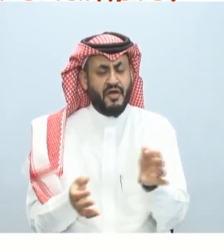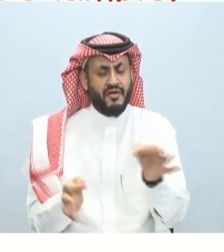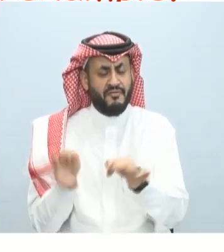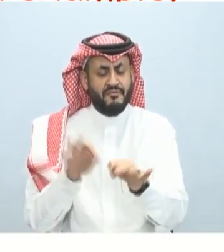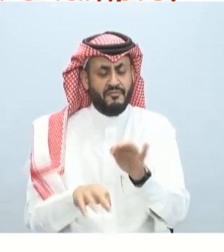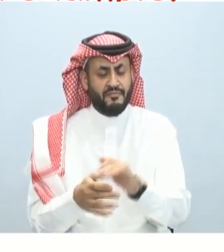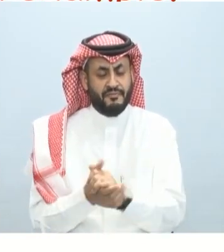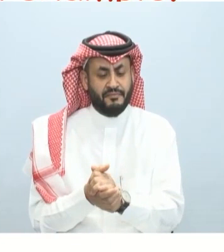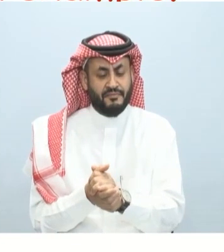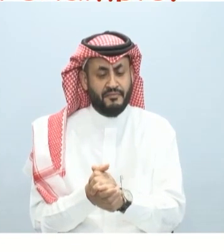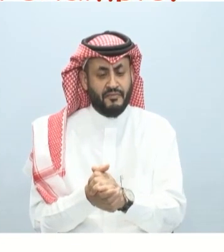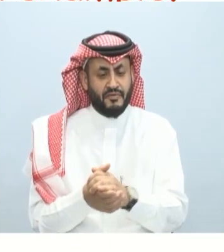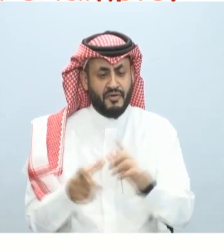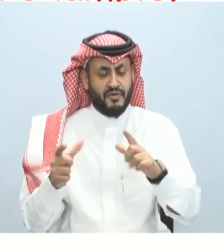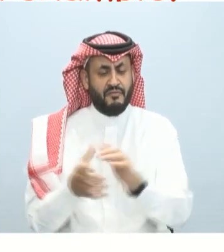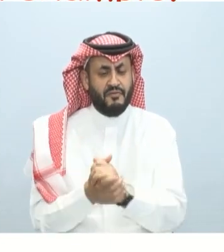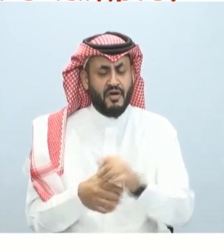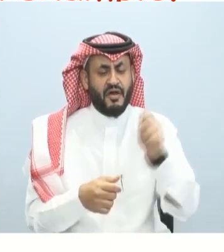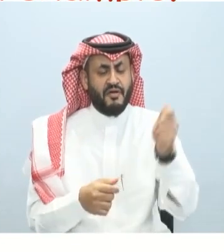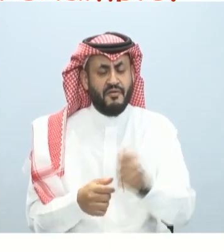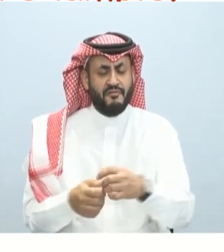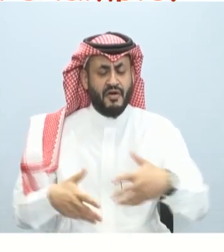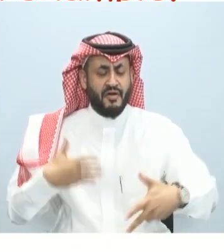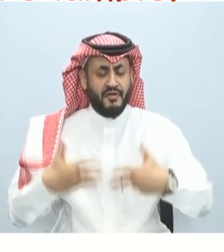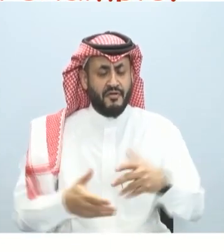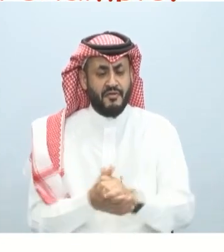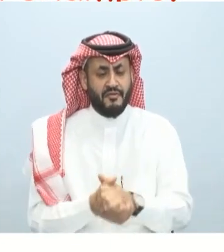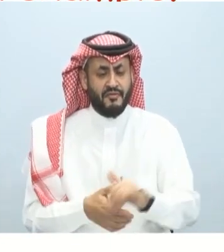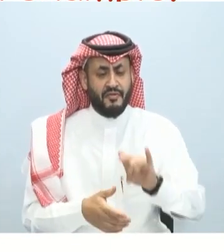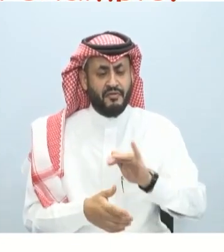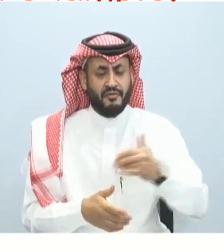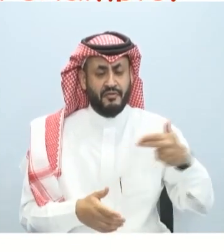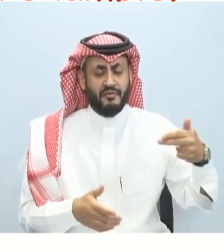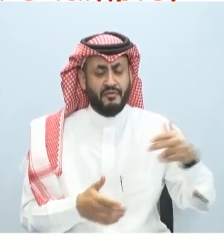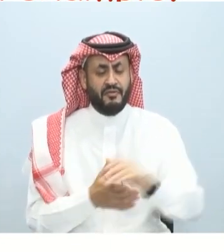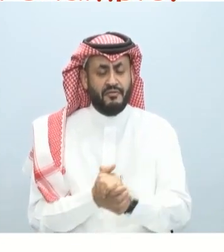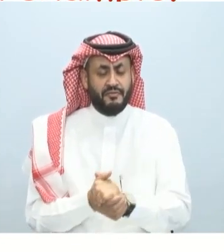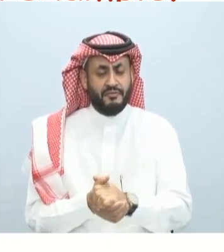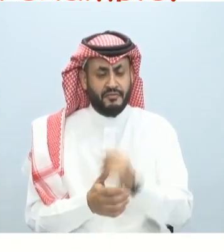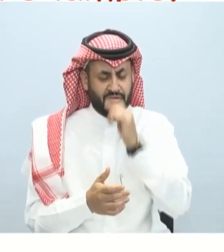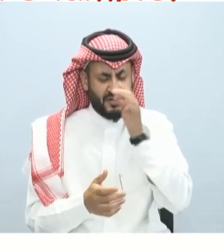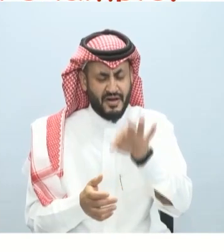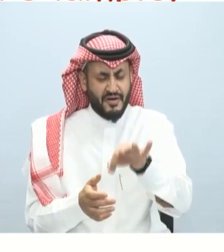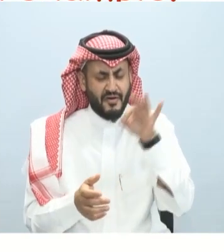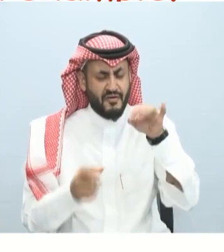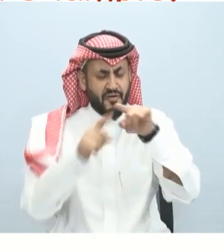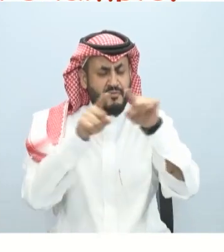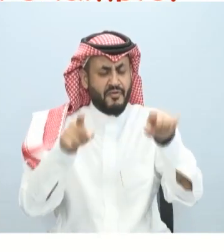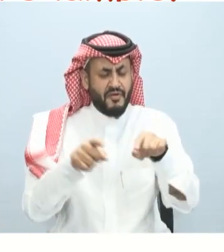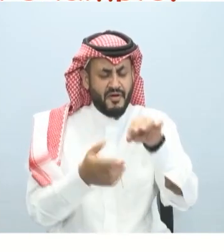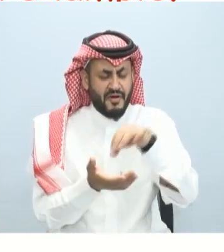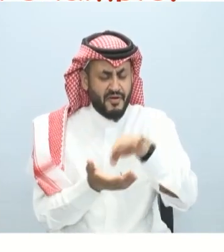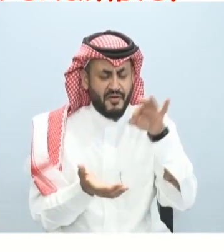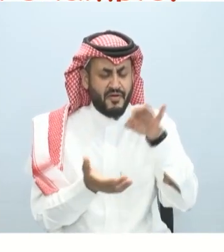For example, action, adventure, comedy, Western. Choose a particular TV film in this